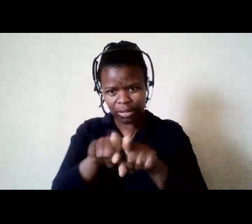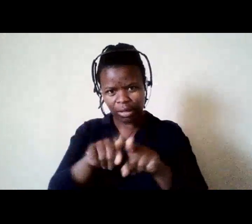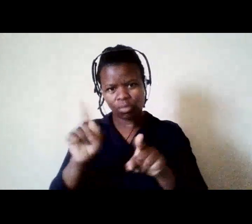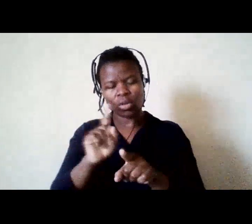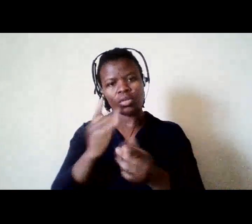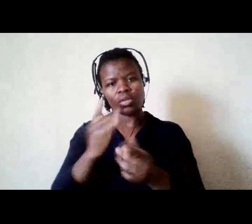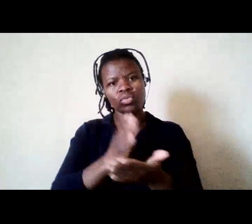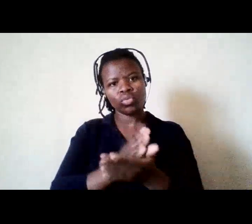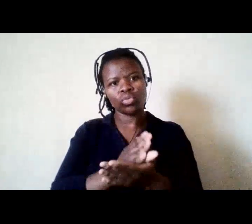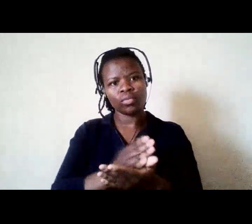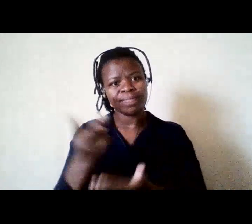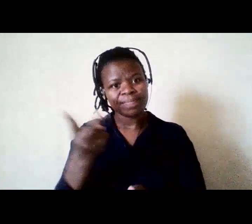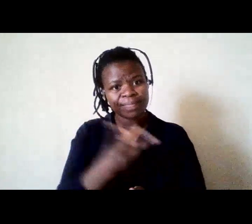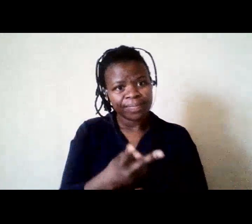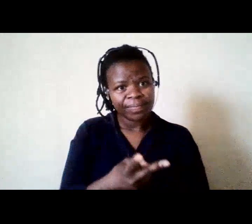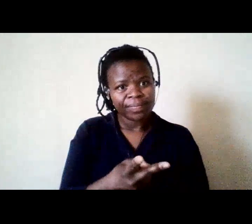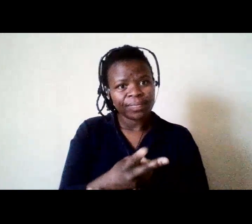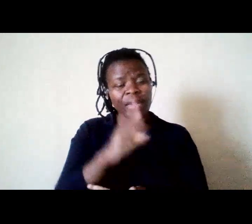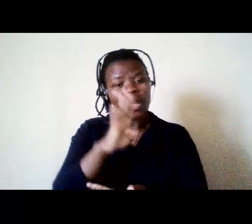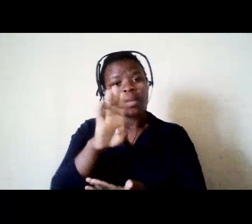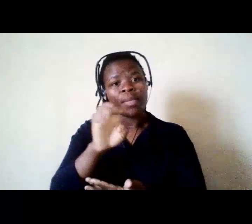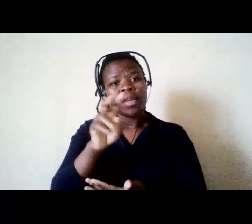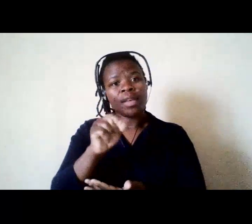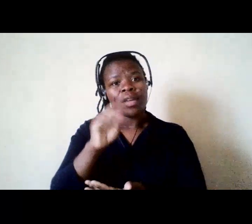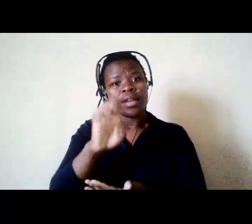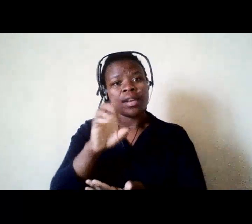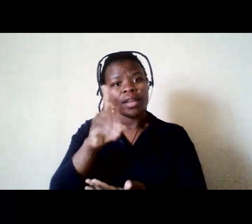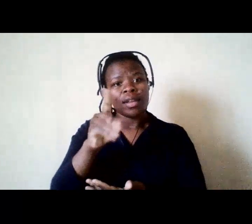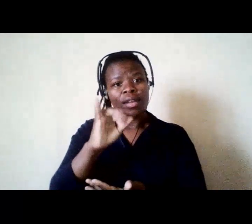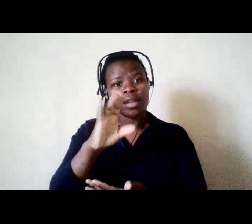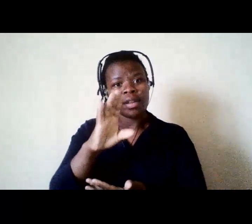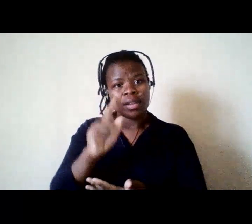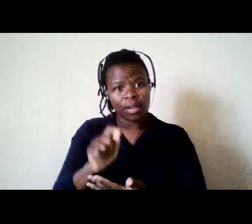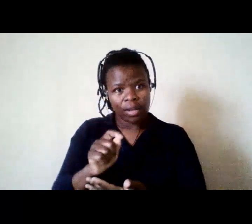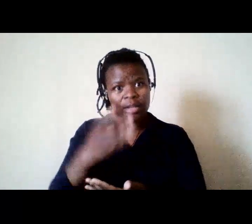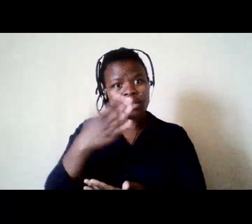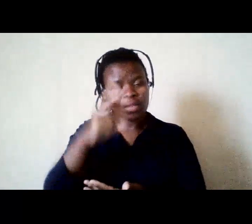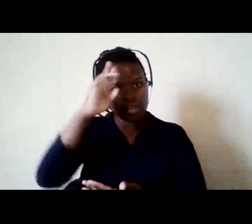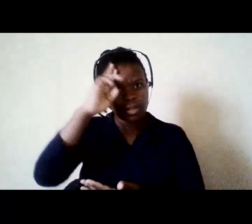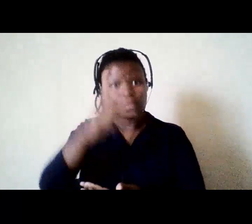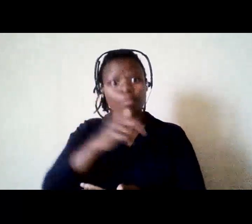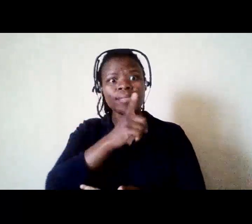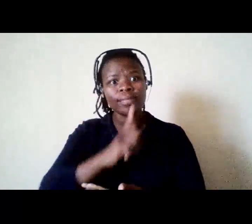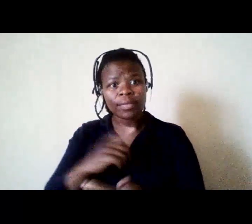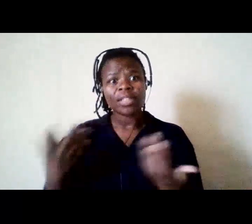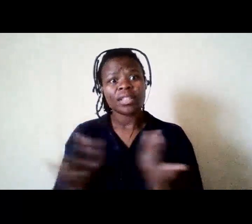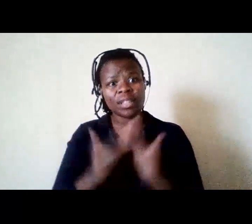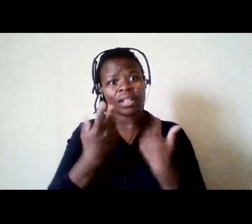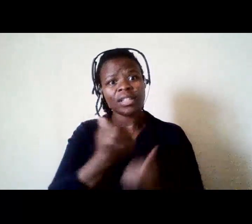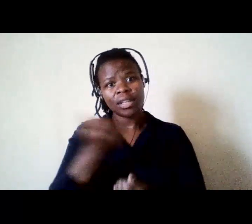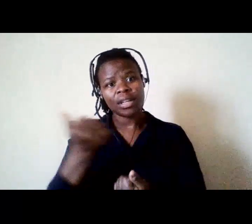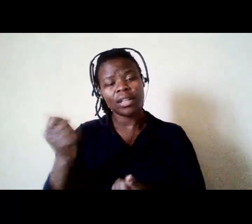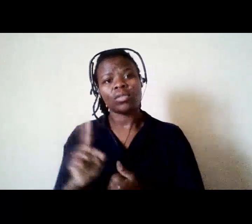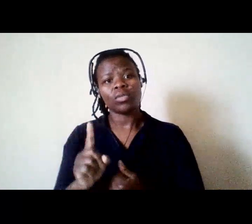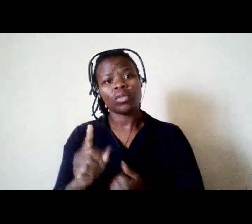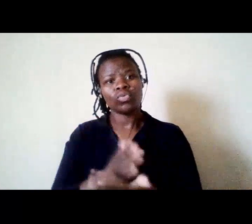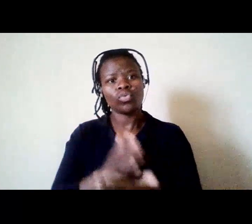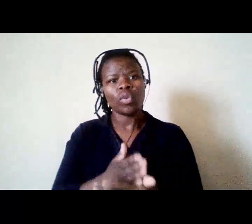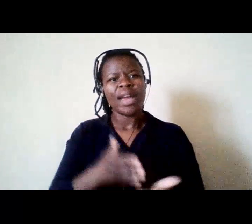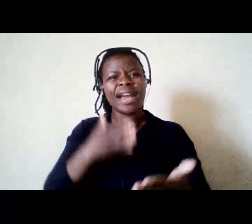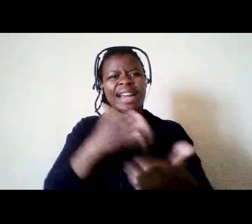week. Benedict told us that one of the challenges was restriction of subjects